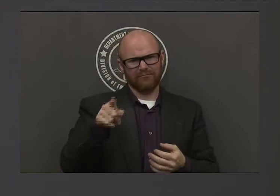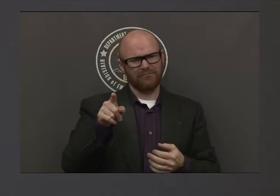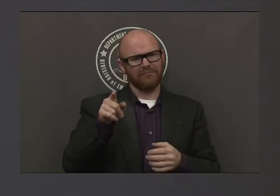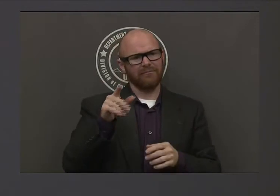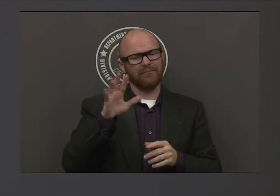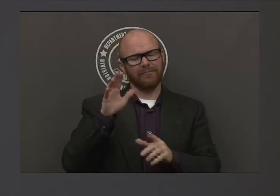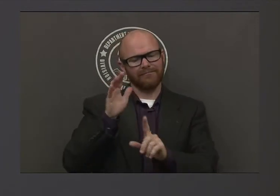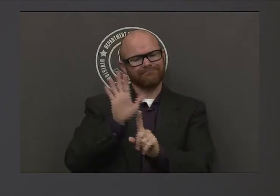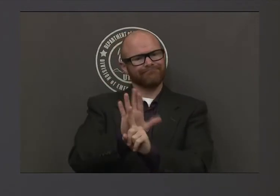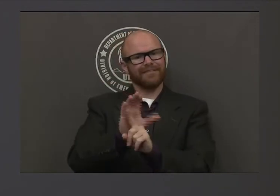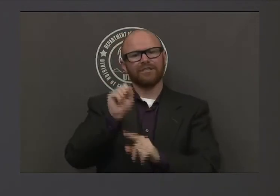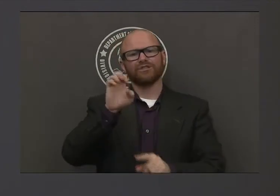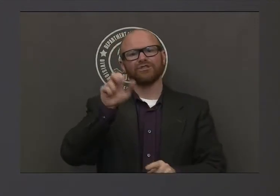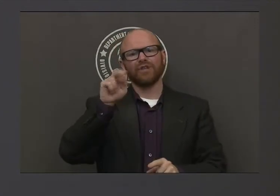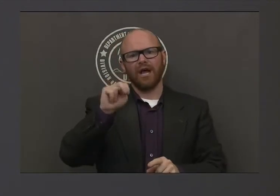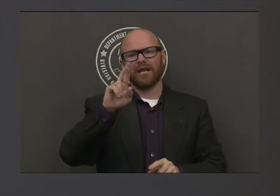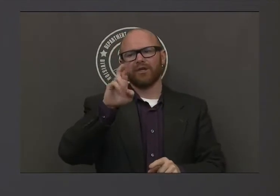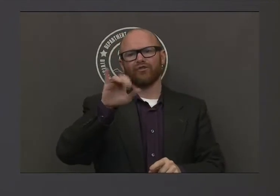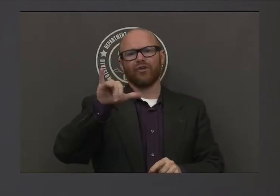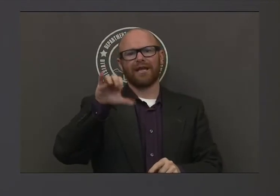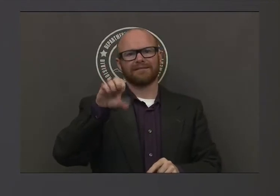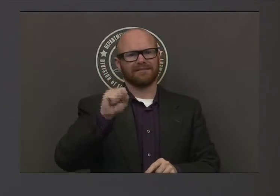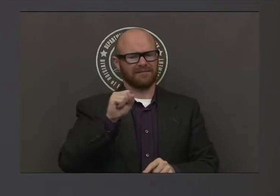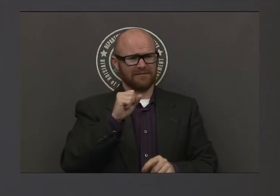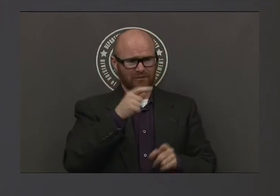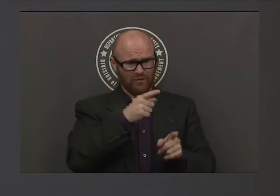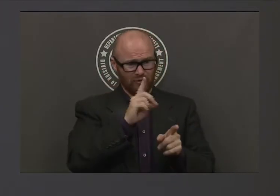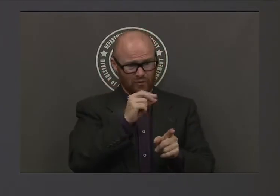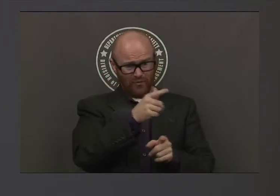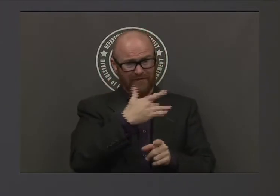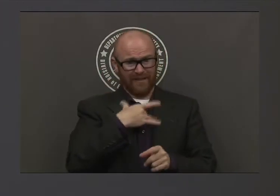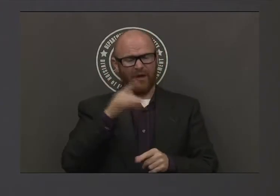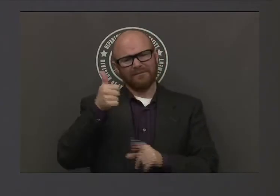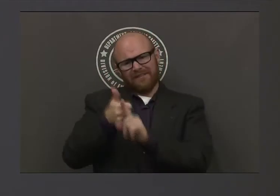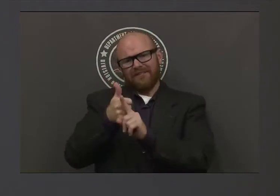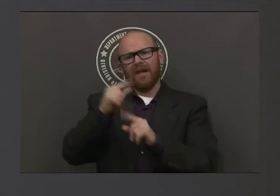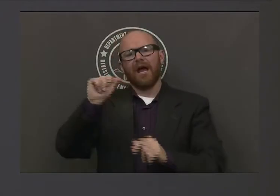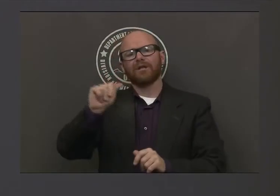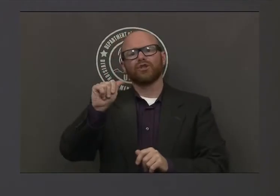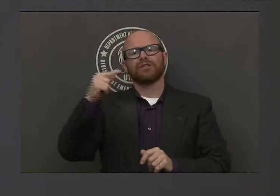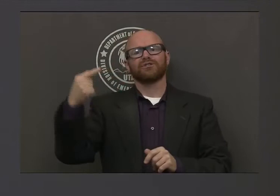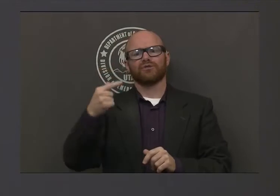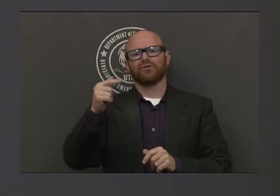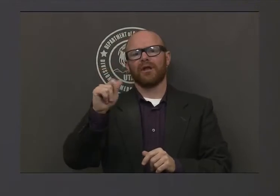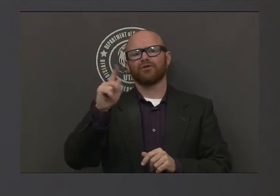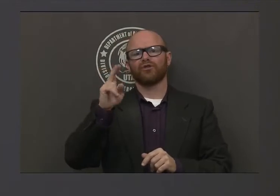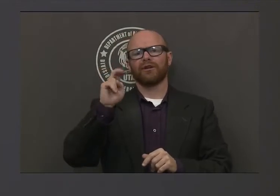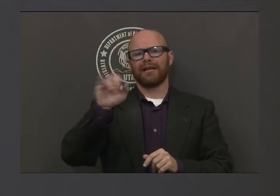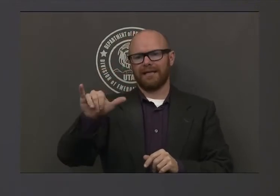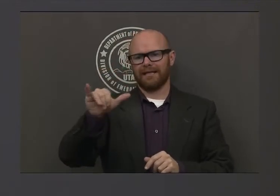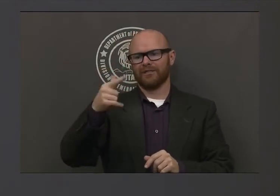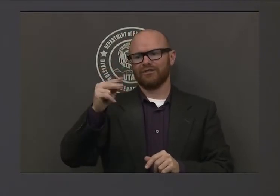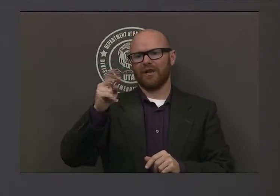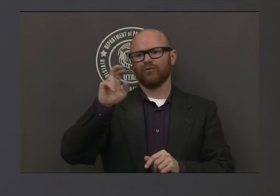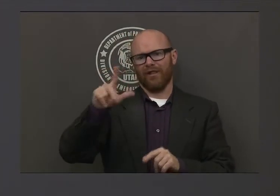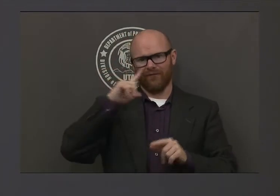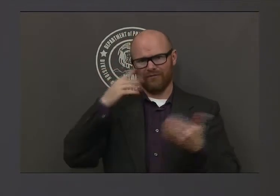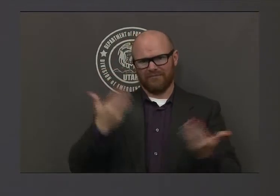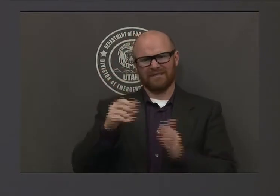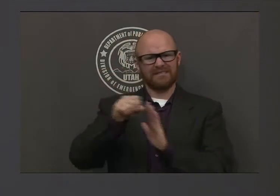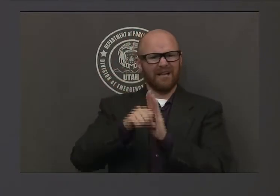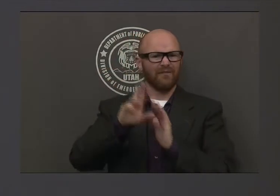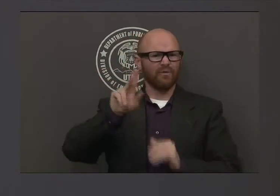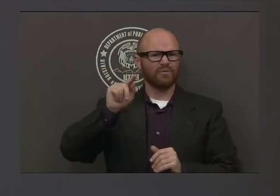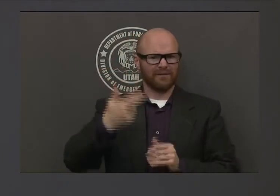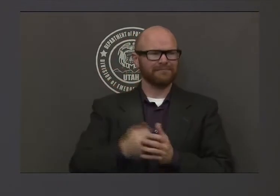further elaborate on why you believe we shouldn't intervene in other states' elections and taking an issue like this to the Supreme Court? Well, I'll go